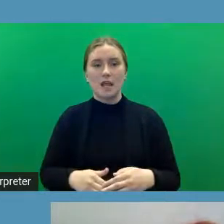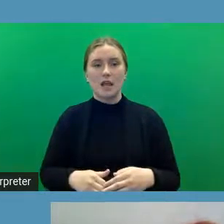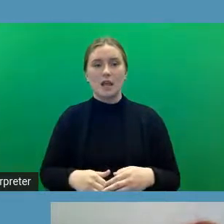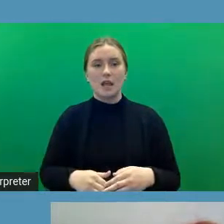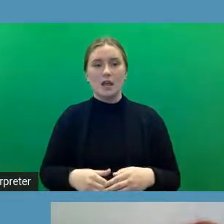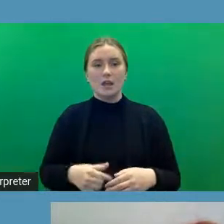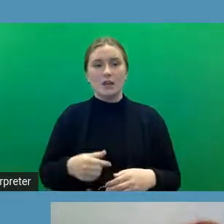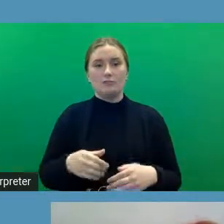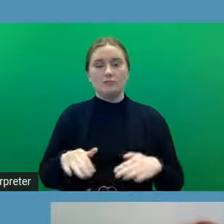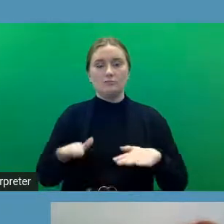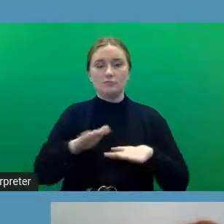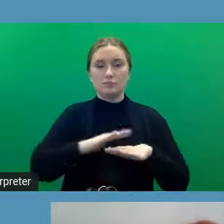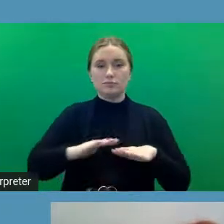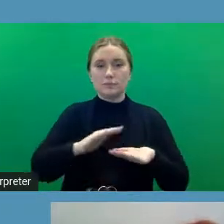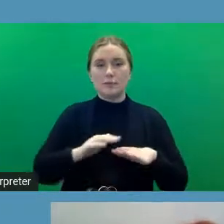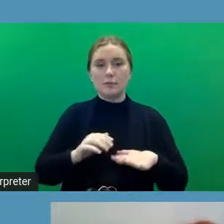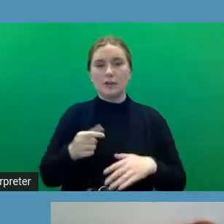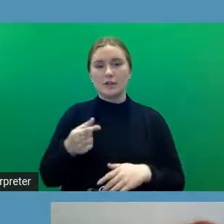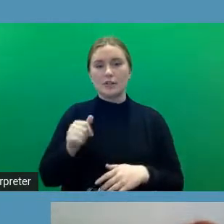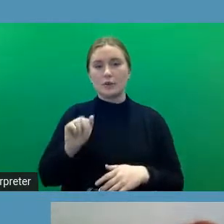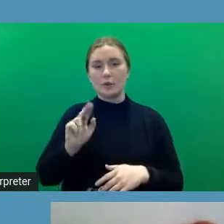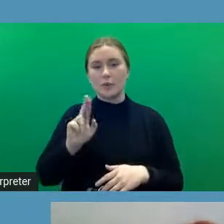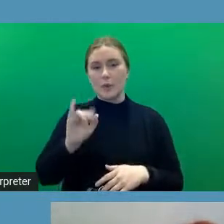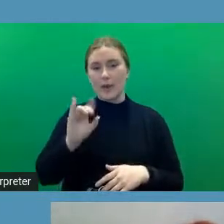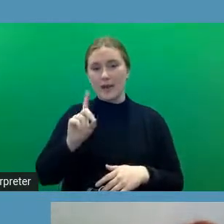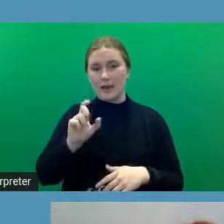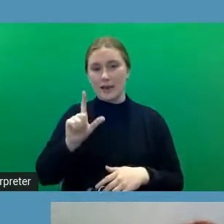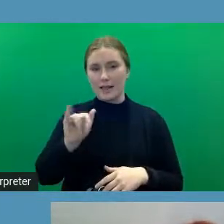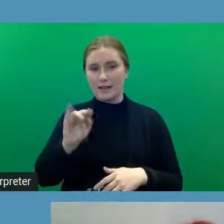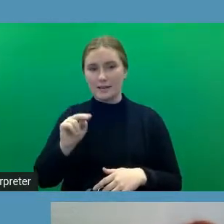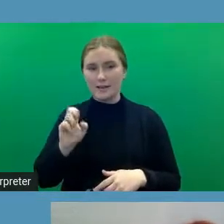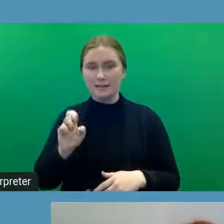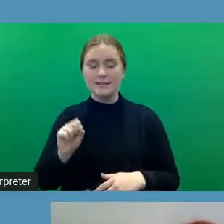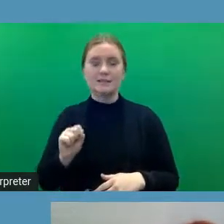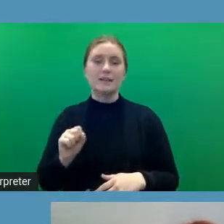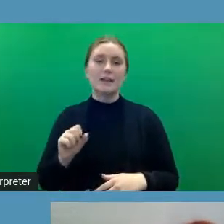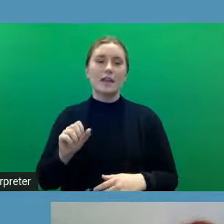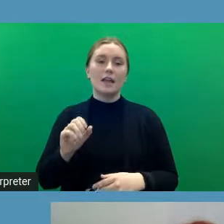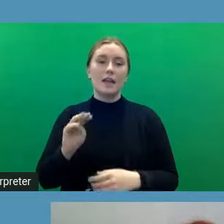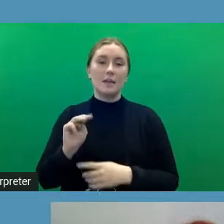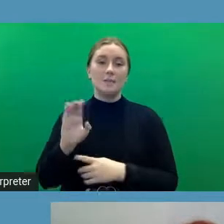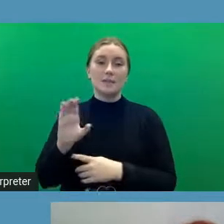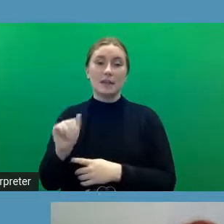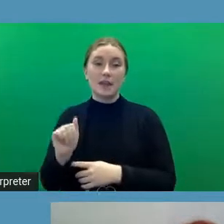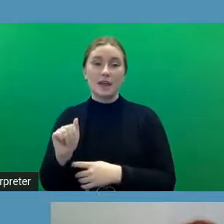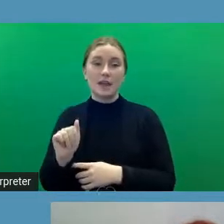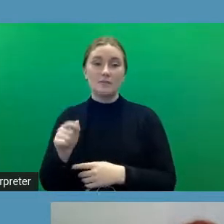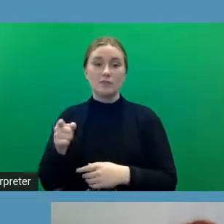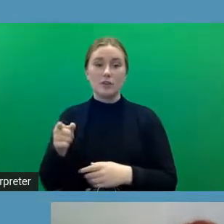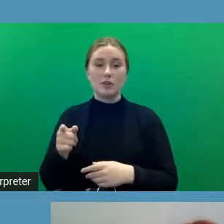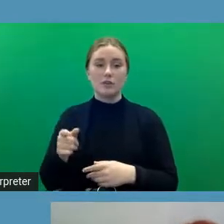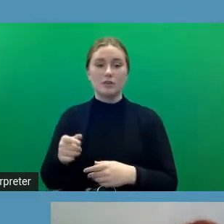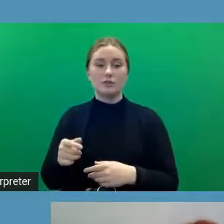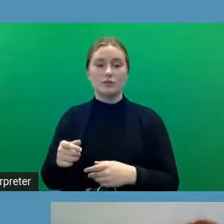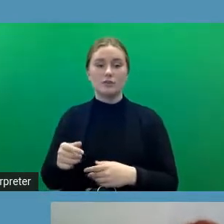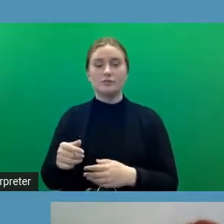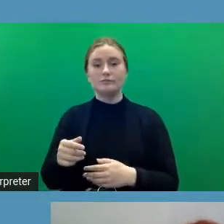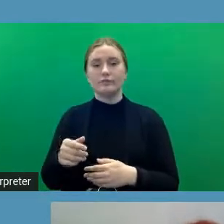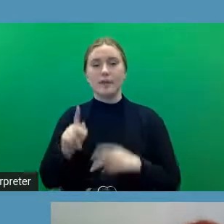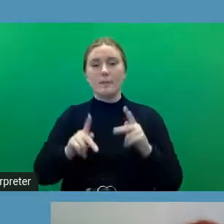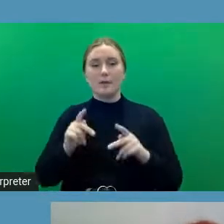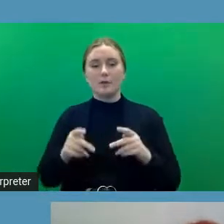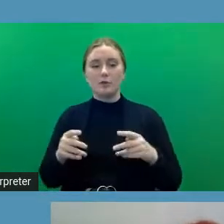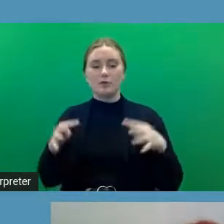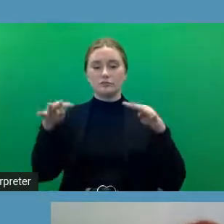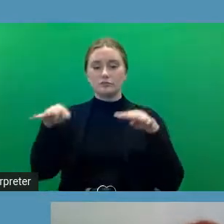are public, and if I recall, the MCA guidelines may also be public as well, so we can point to the Coyote